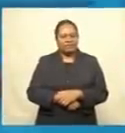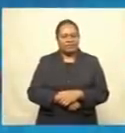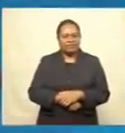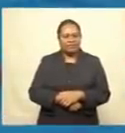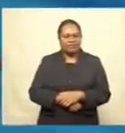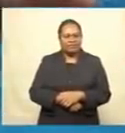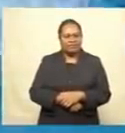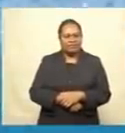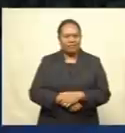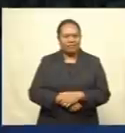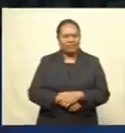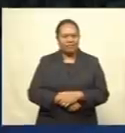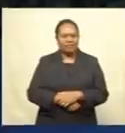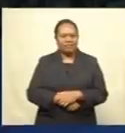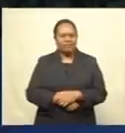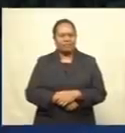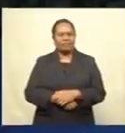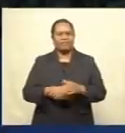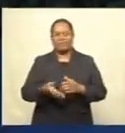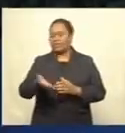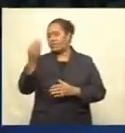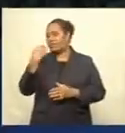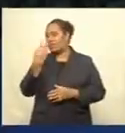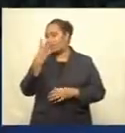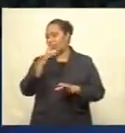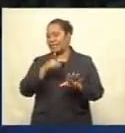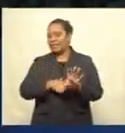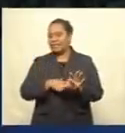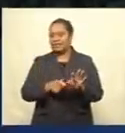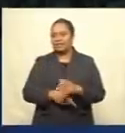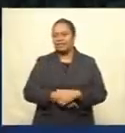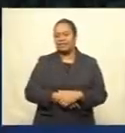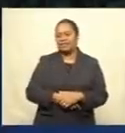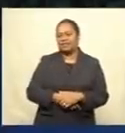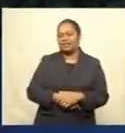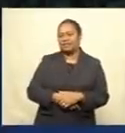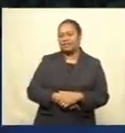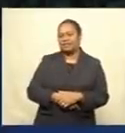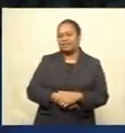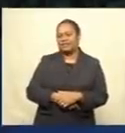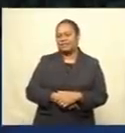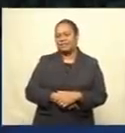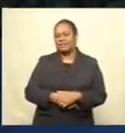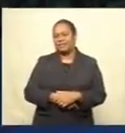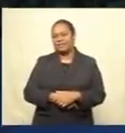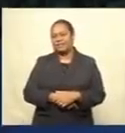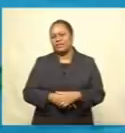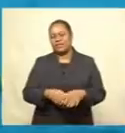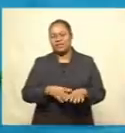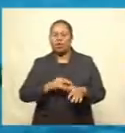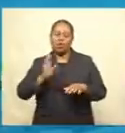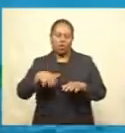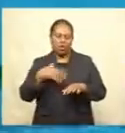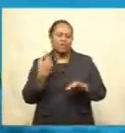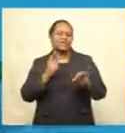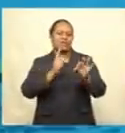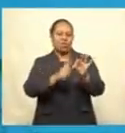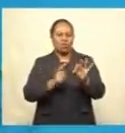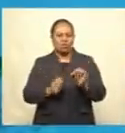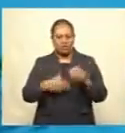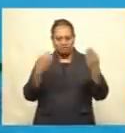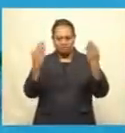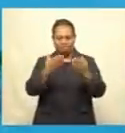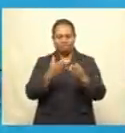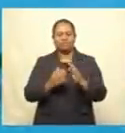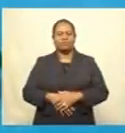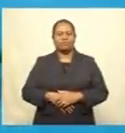Olympics. So for the past 4 years, this was definitely the long-term goal. The 2 swimmers will be